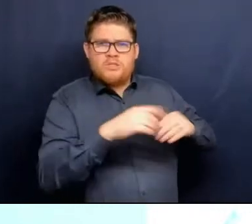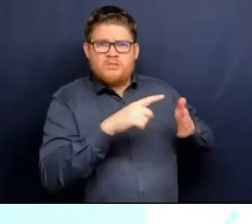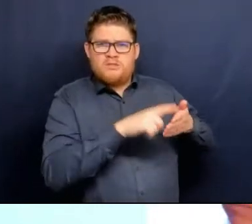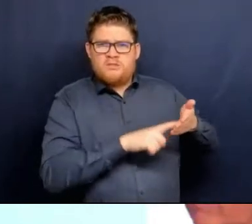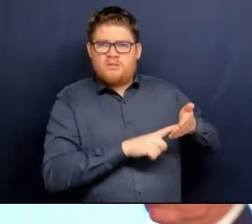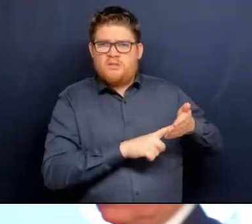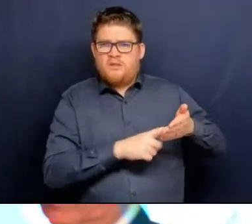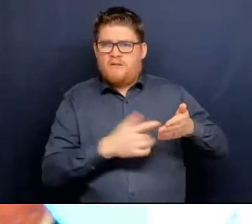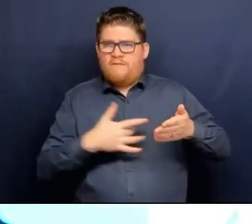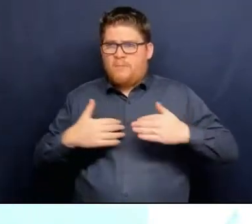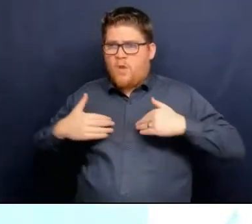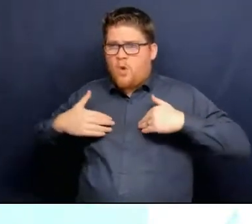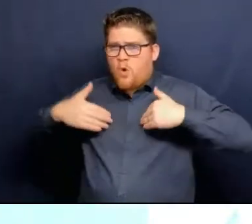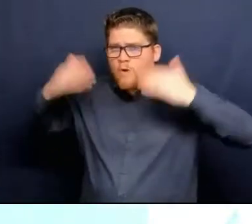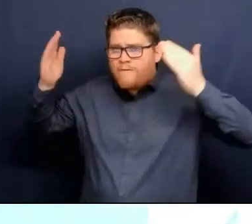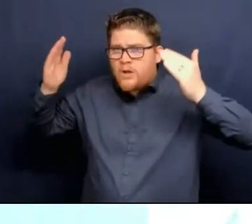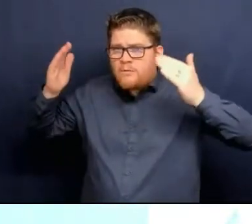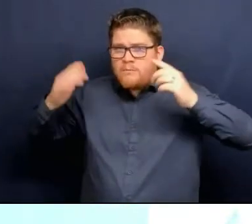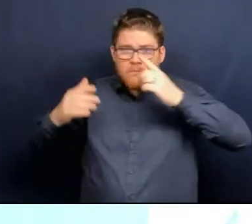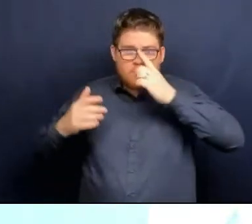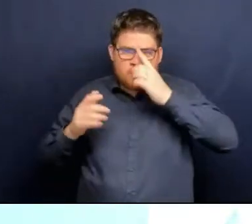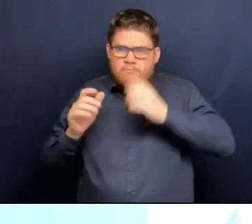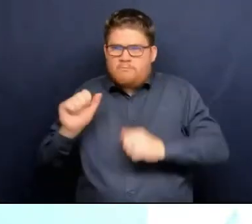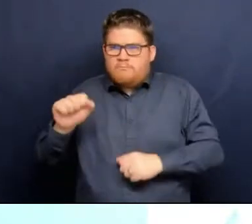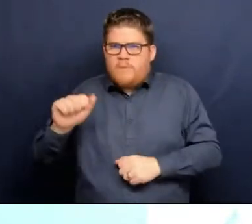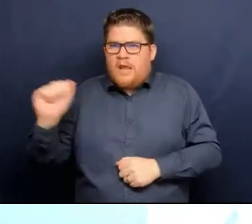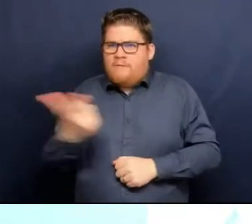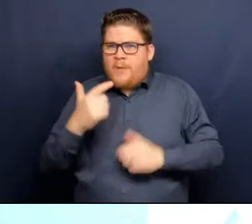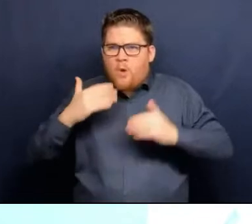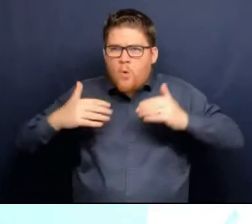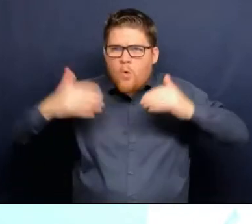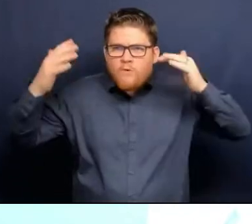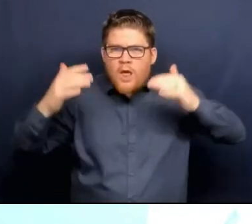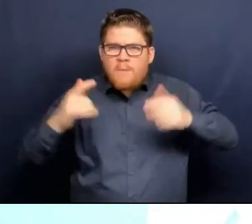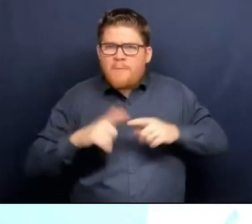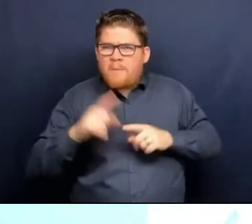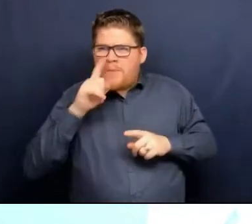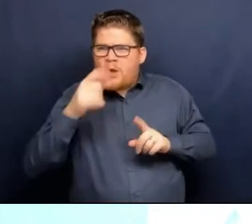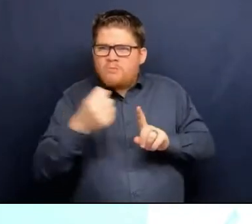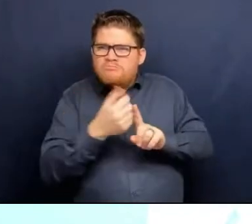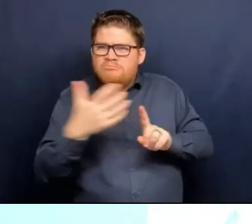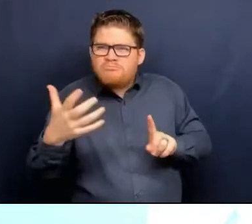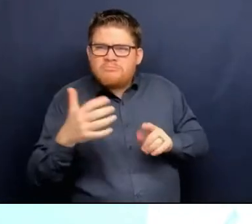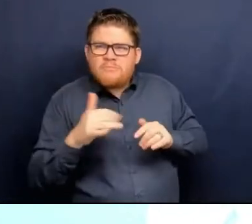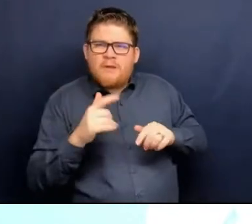meant with that. Well, thanks very much for the question. I think it would be